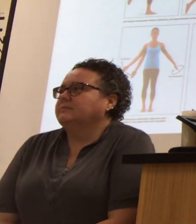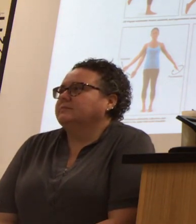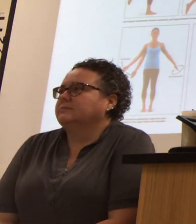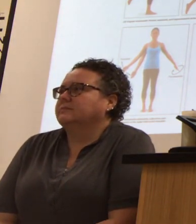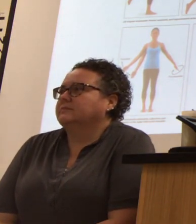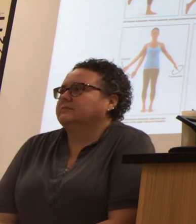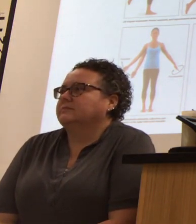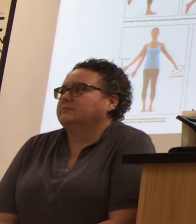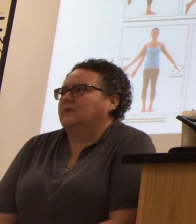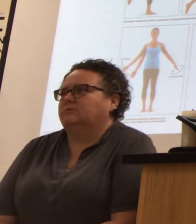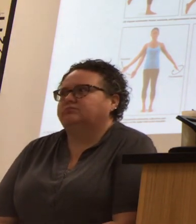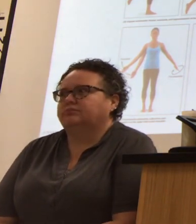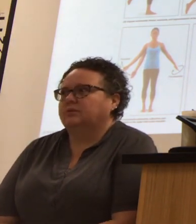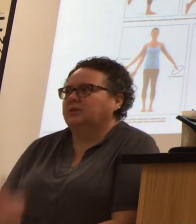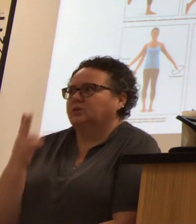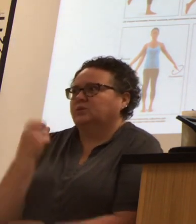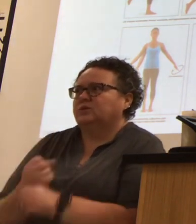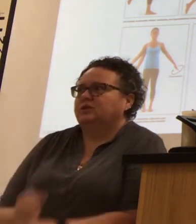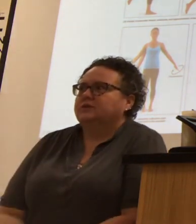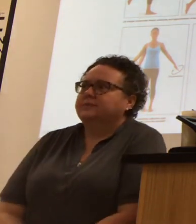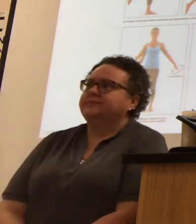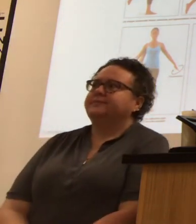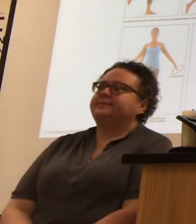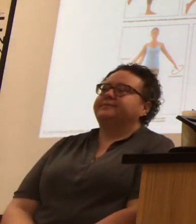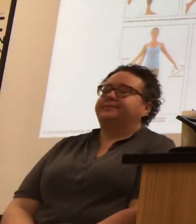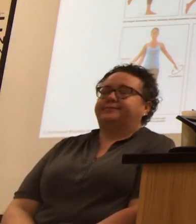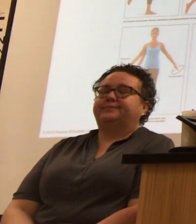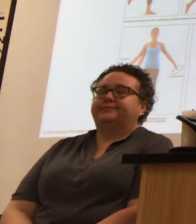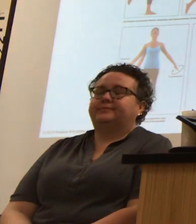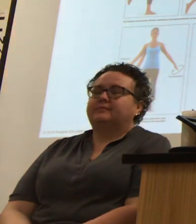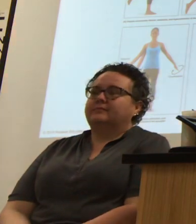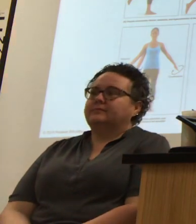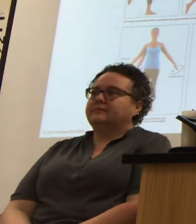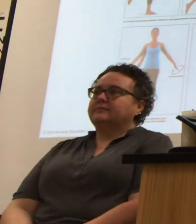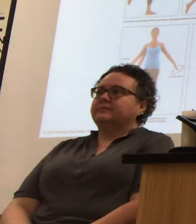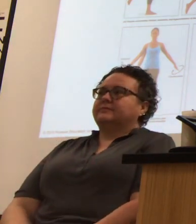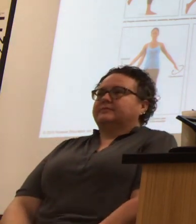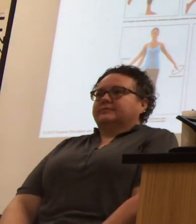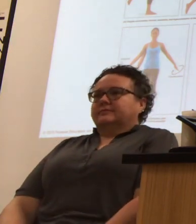So in terms of movement, name the movement.